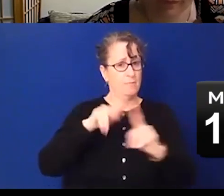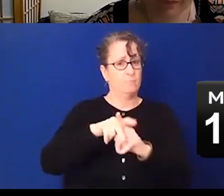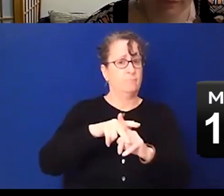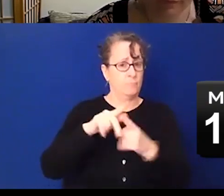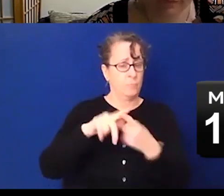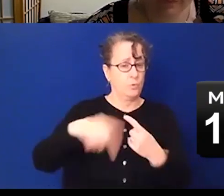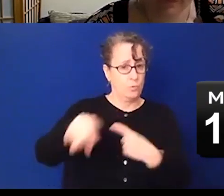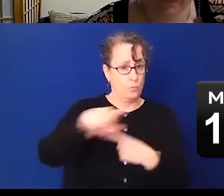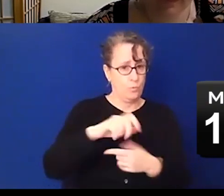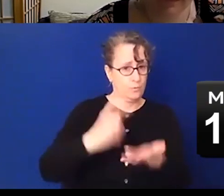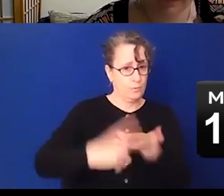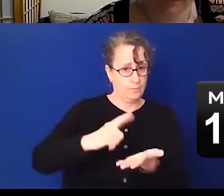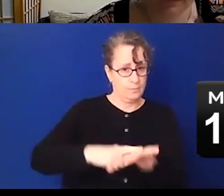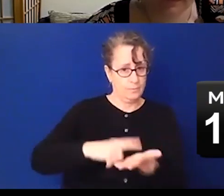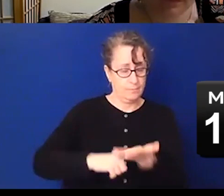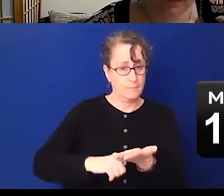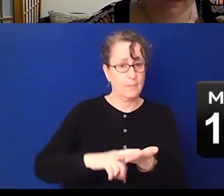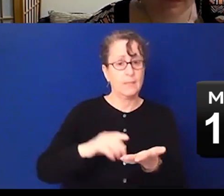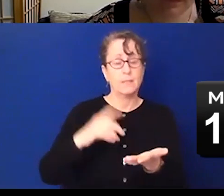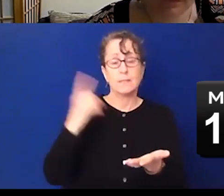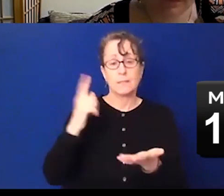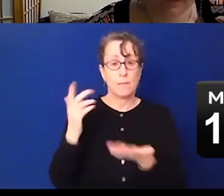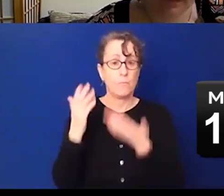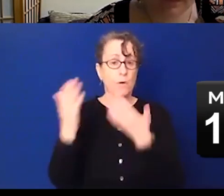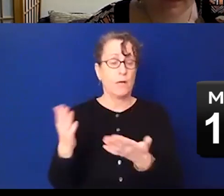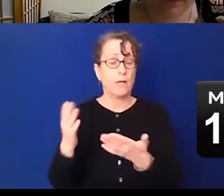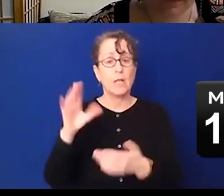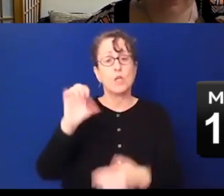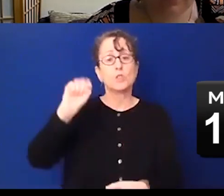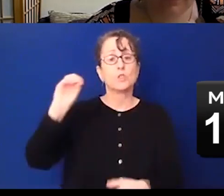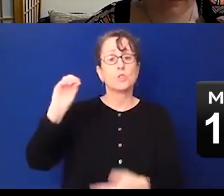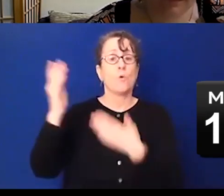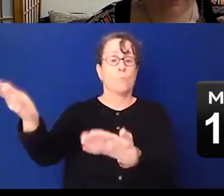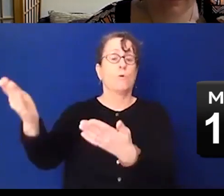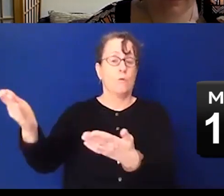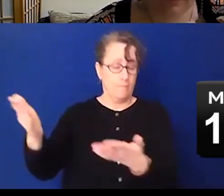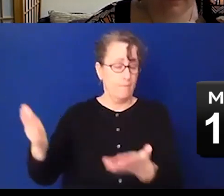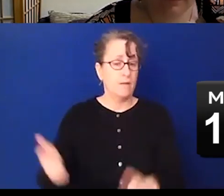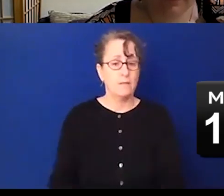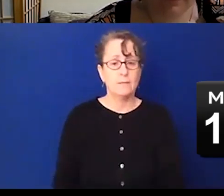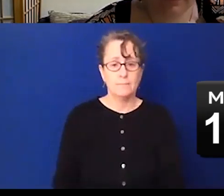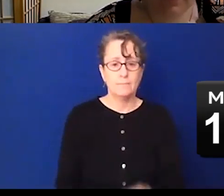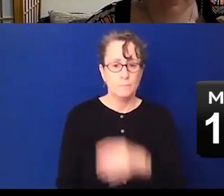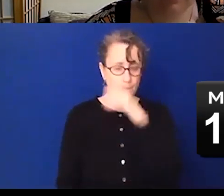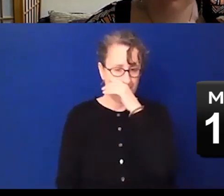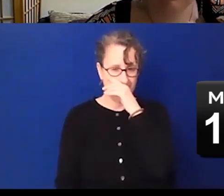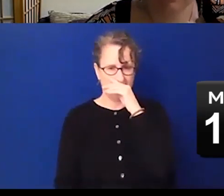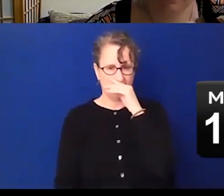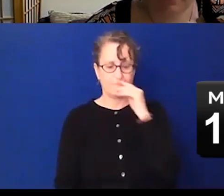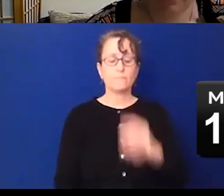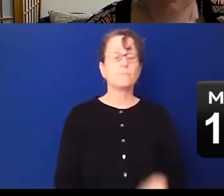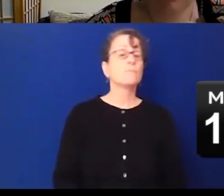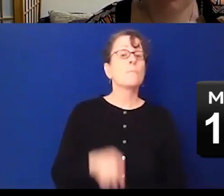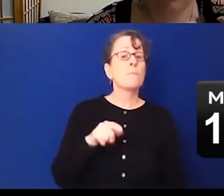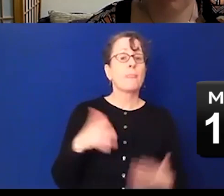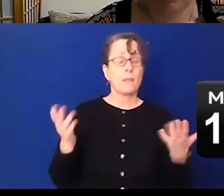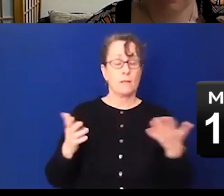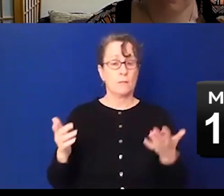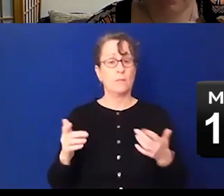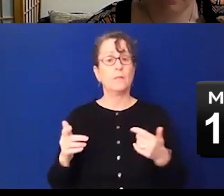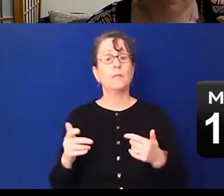just say so moved and we'll find out whether there's a majority that supports it. And that is to allow on